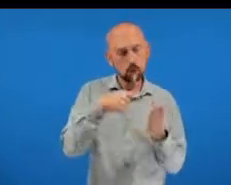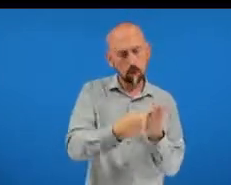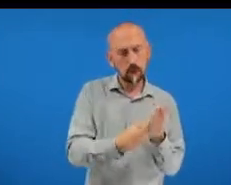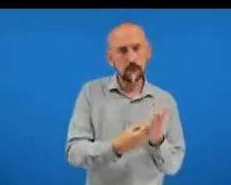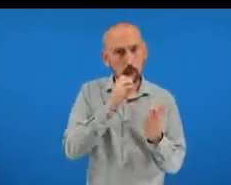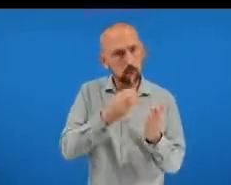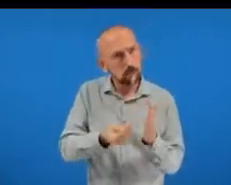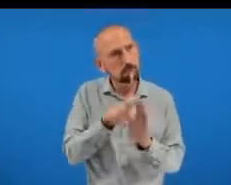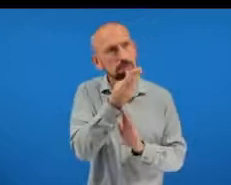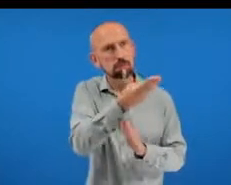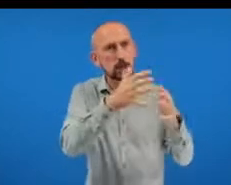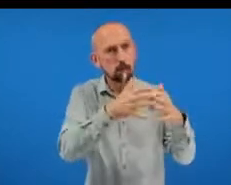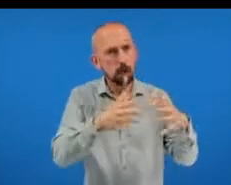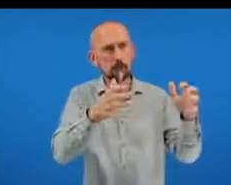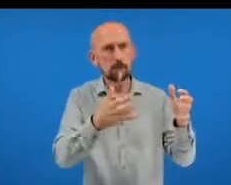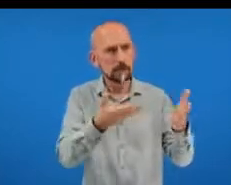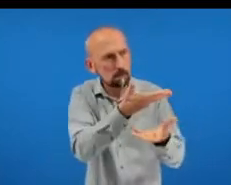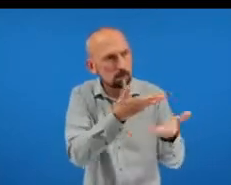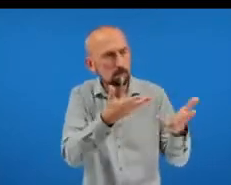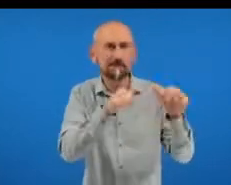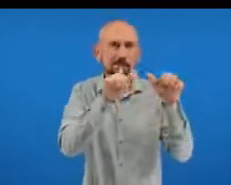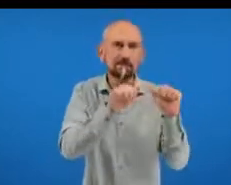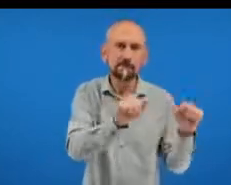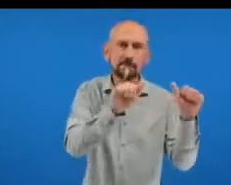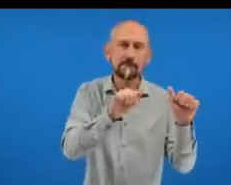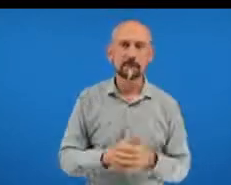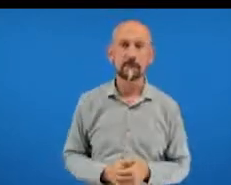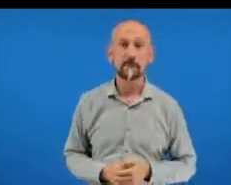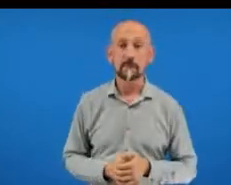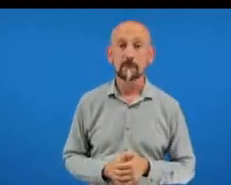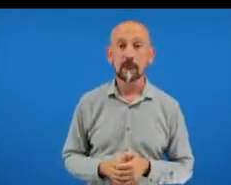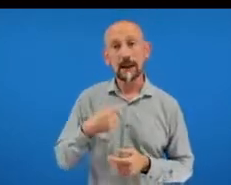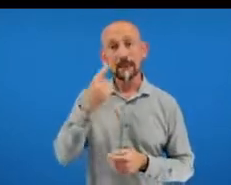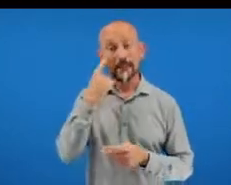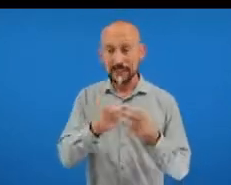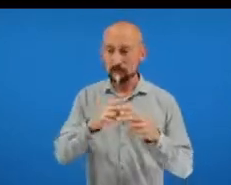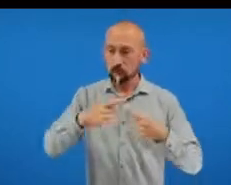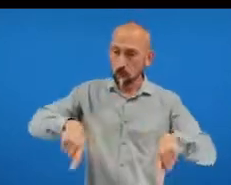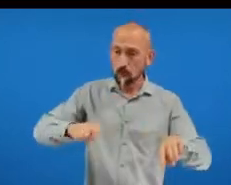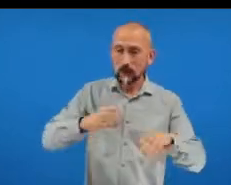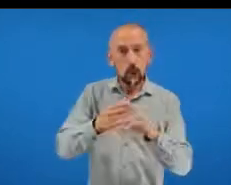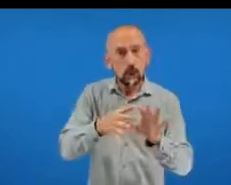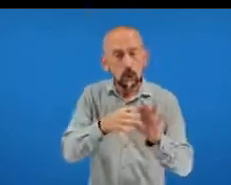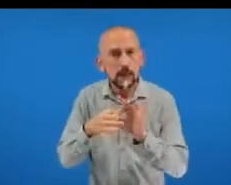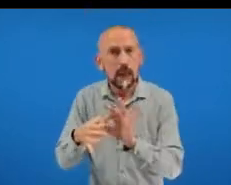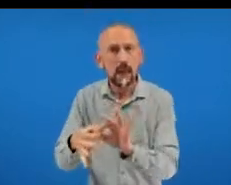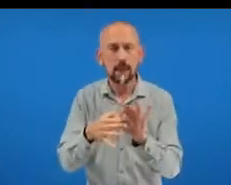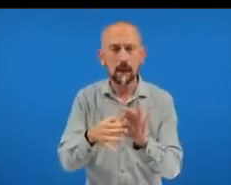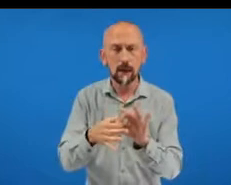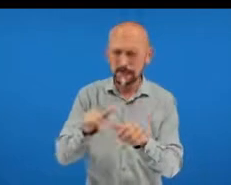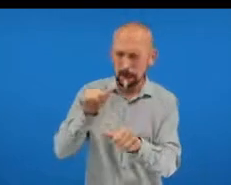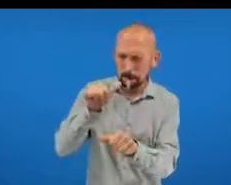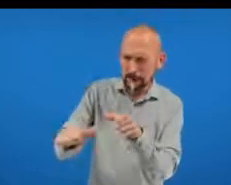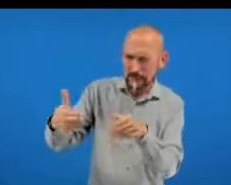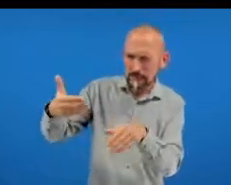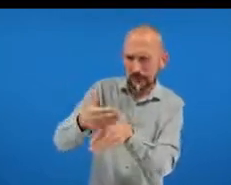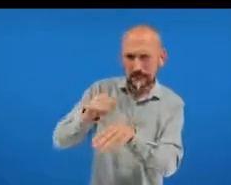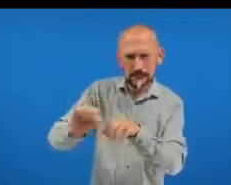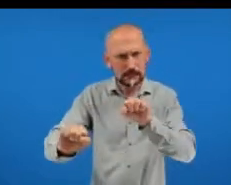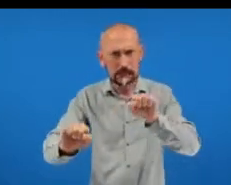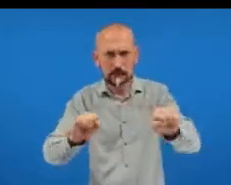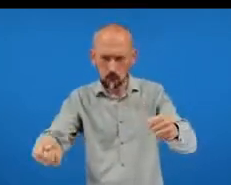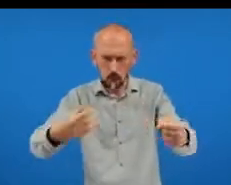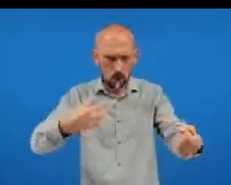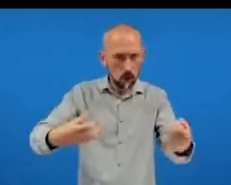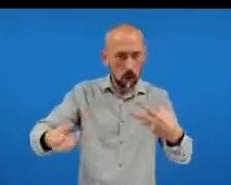I think if we all work together, share our best practice, then that can only strengthen the work that's done through government